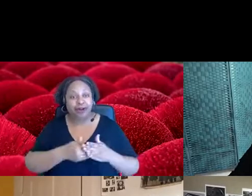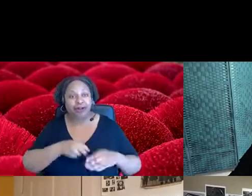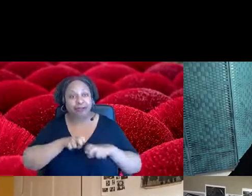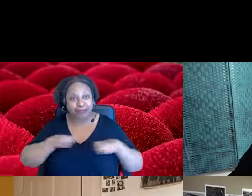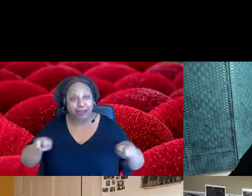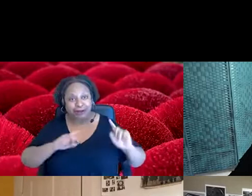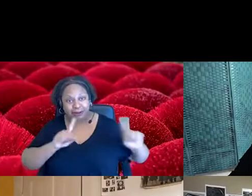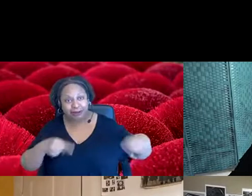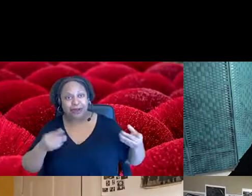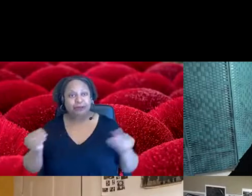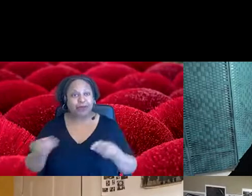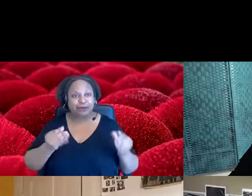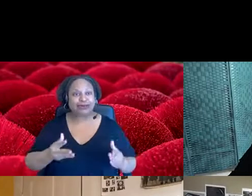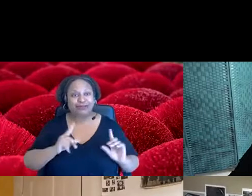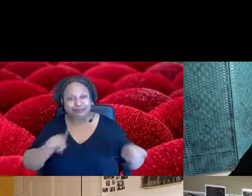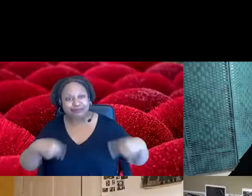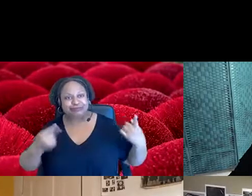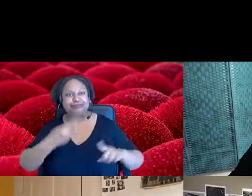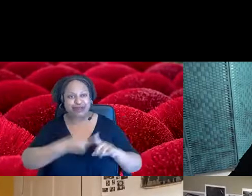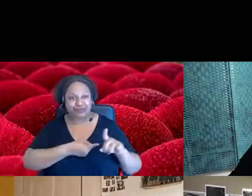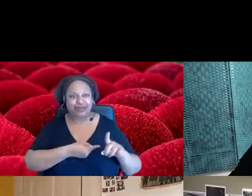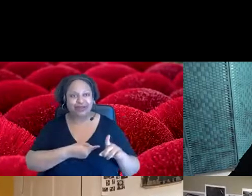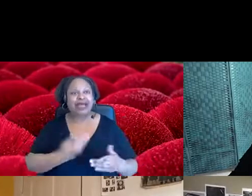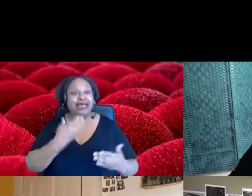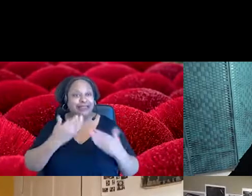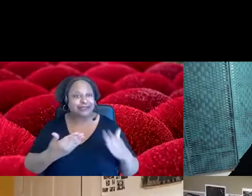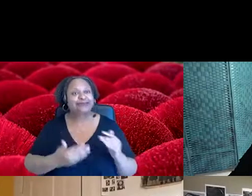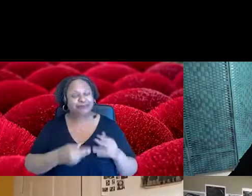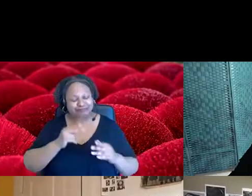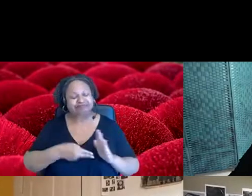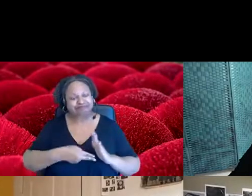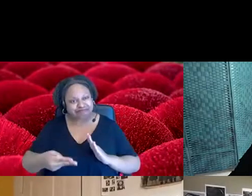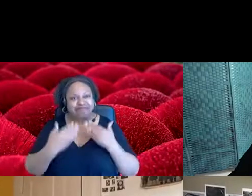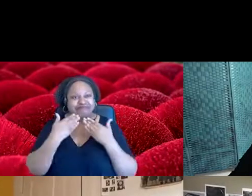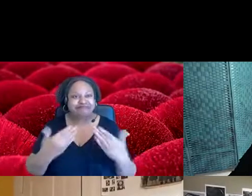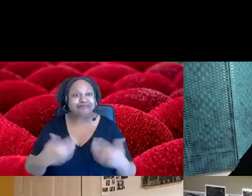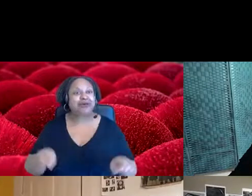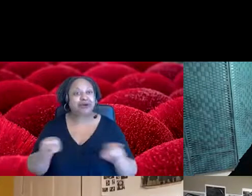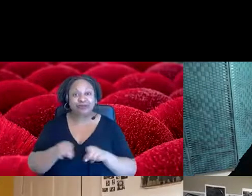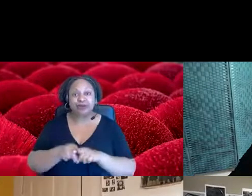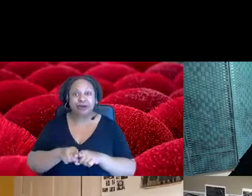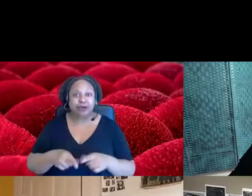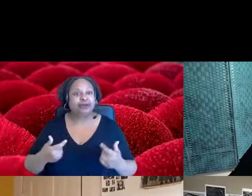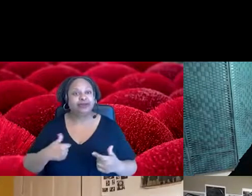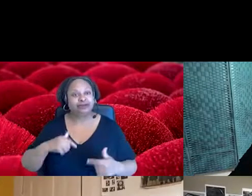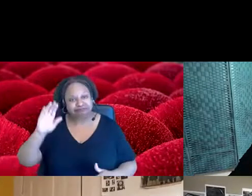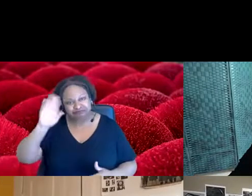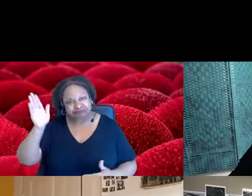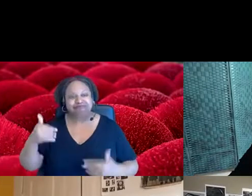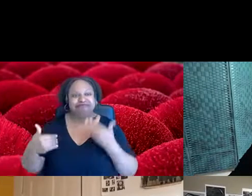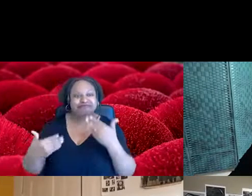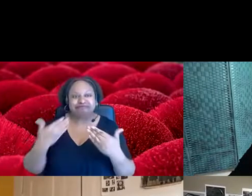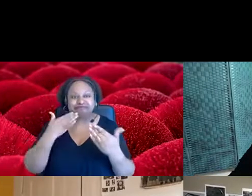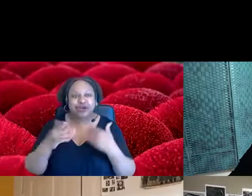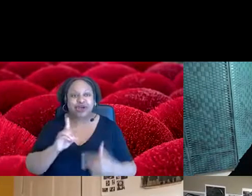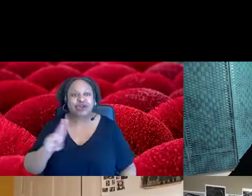and moderators over the last month. I want to thank you most sincerely. I also want to give a bit of a shout out to